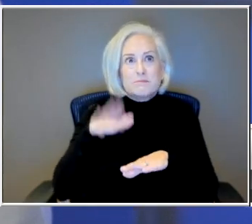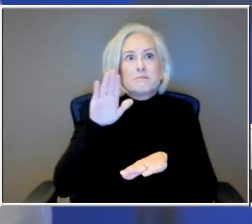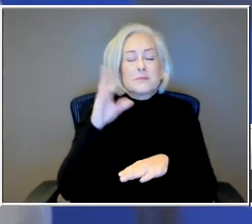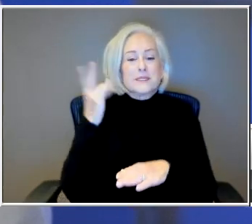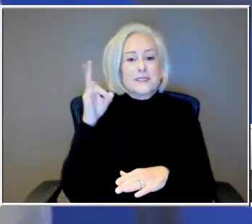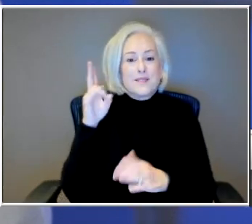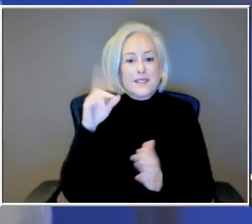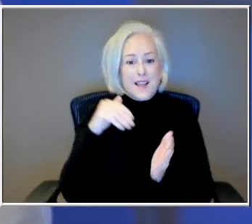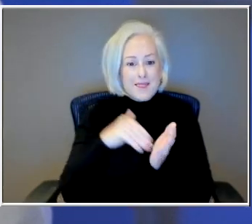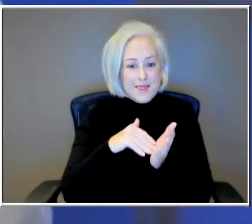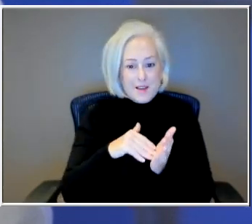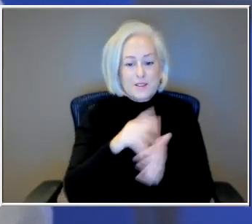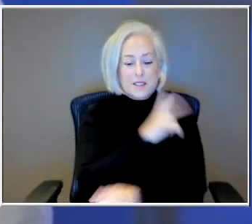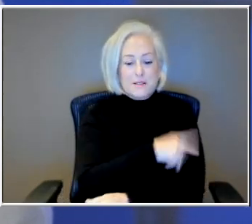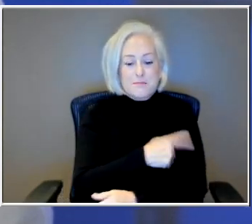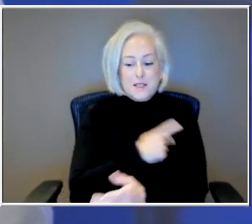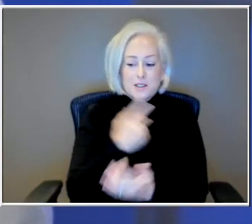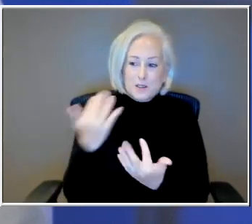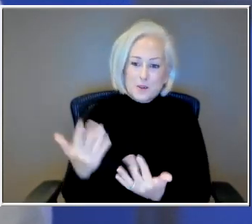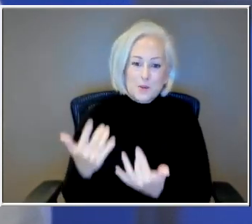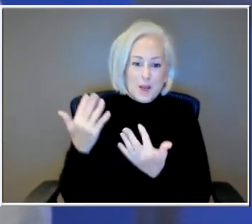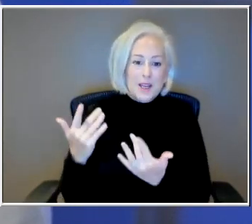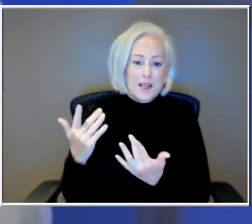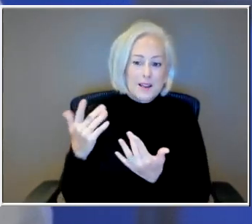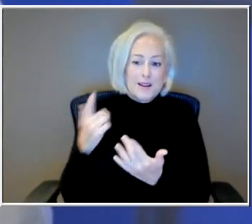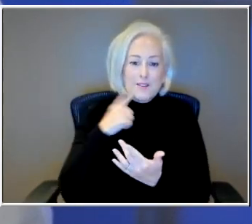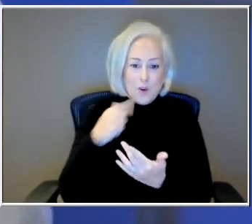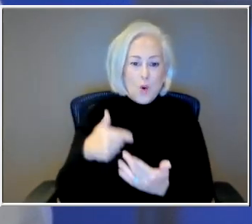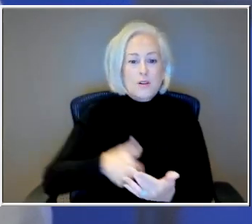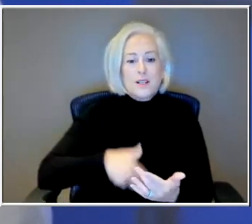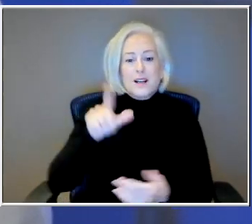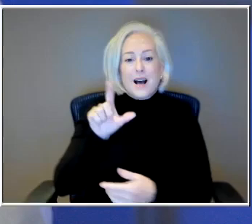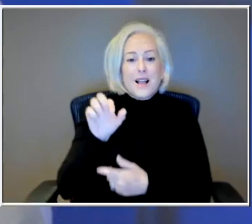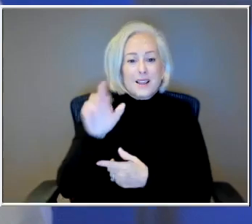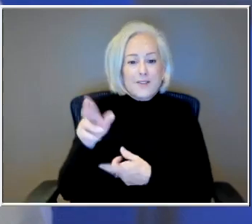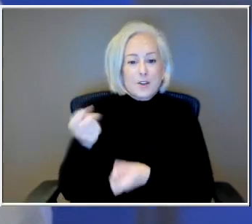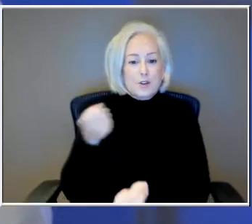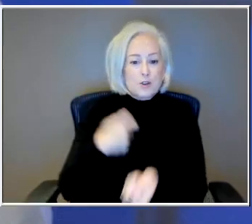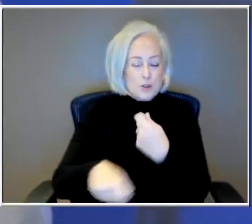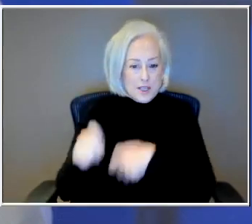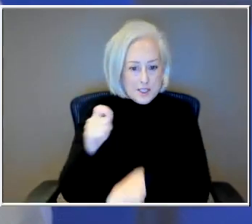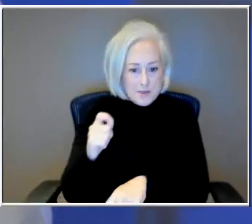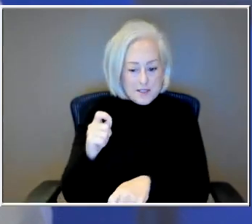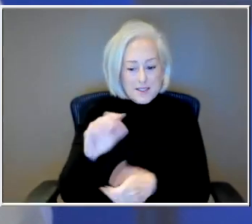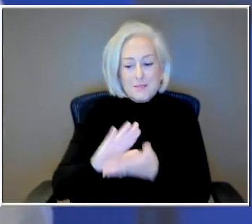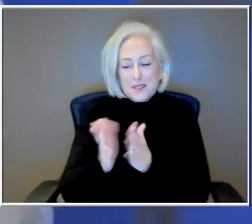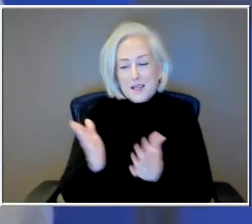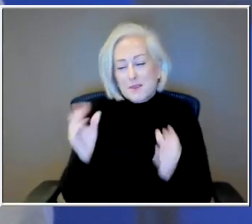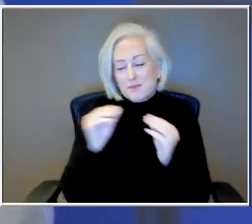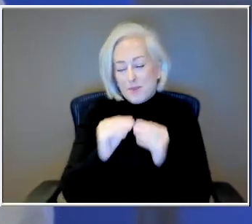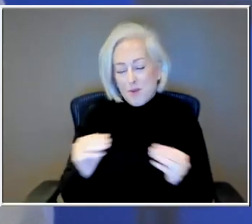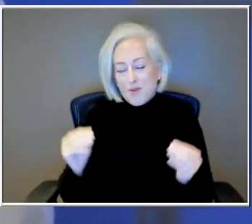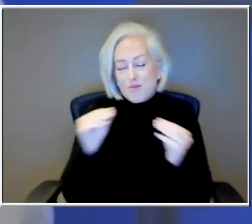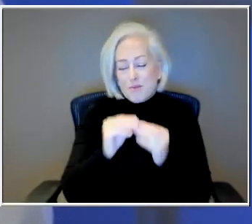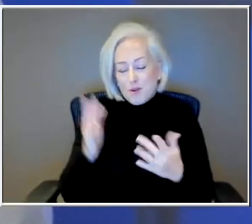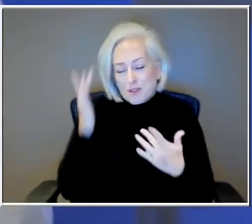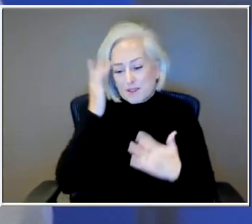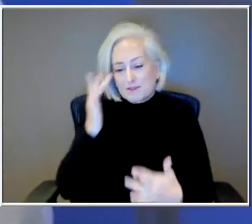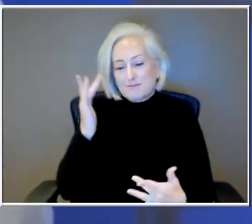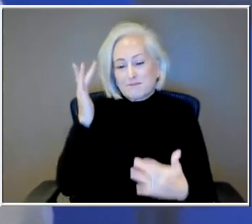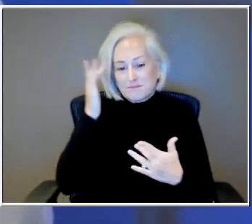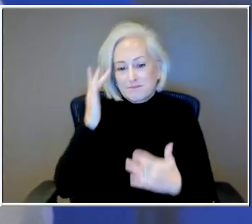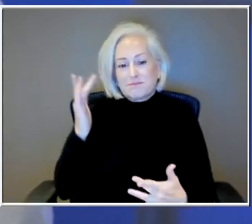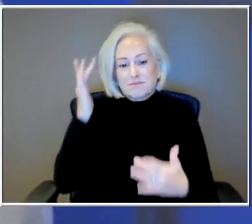liver transplant wait list, growing sicker by the day. While most wait for a deceased liver, many are going in search of a